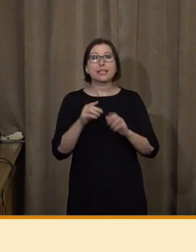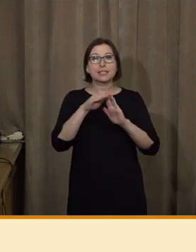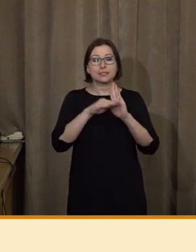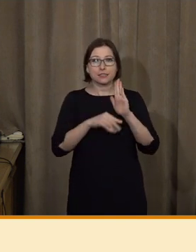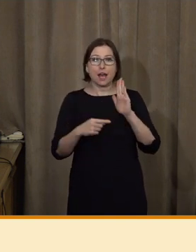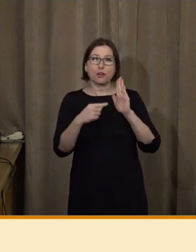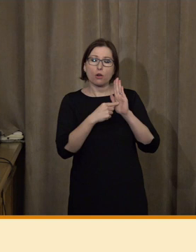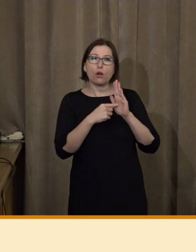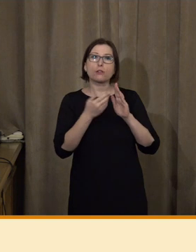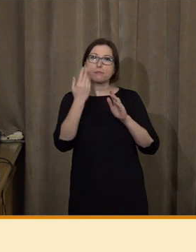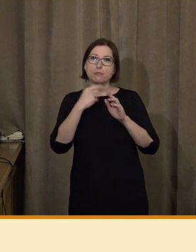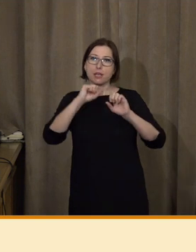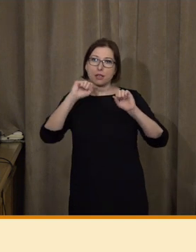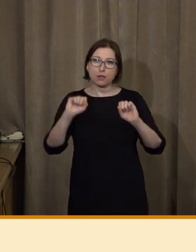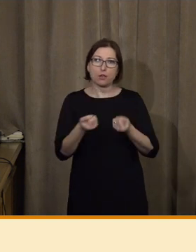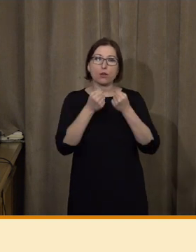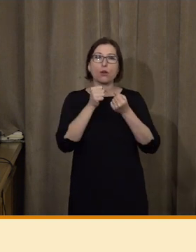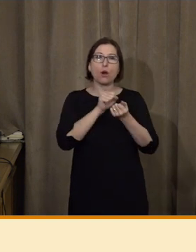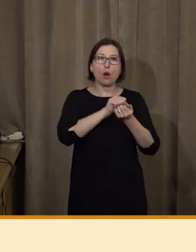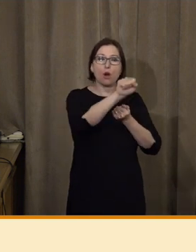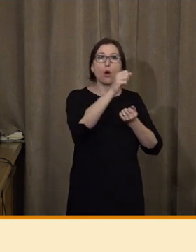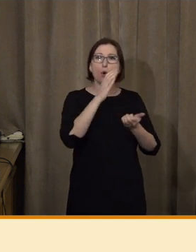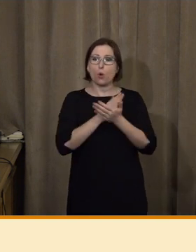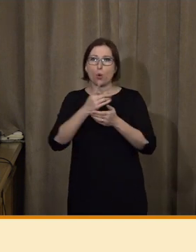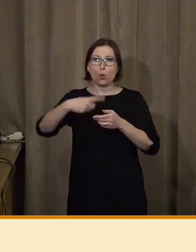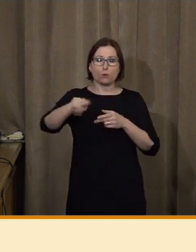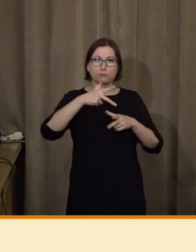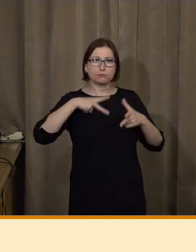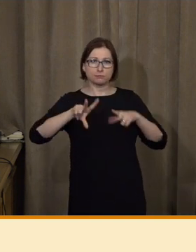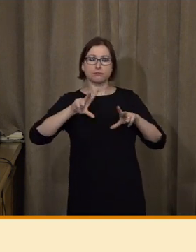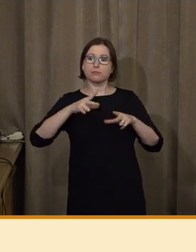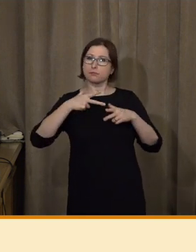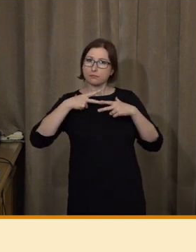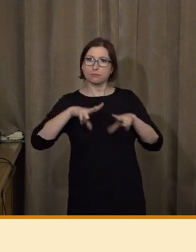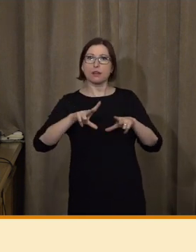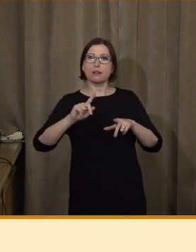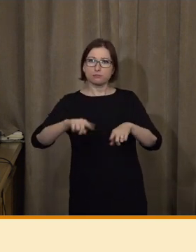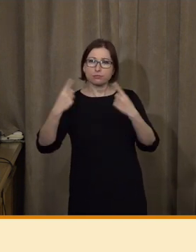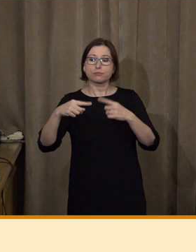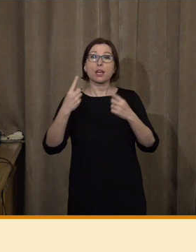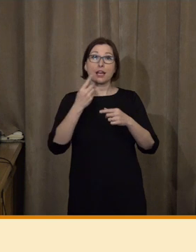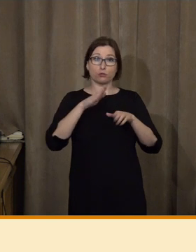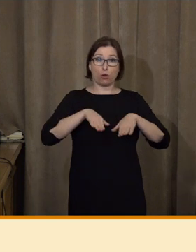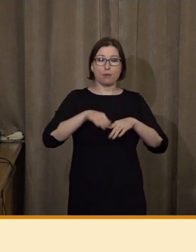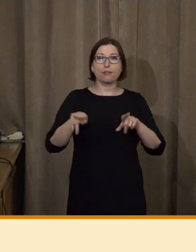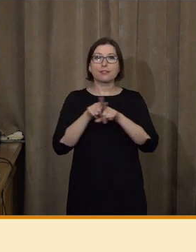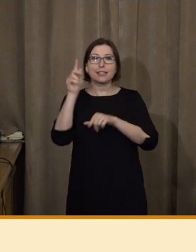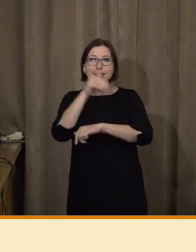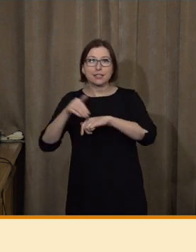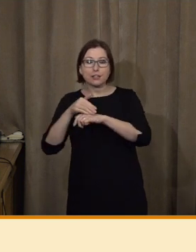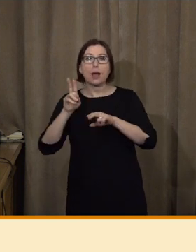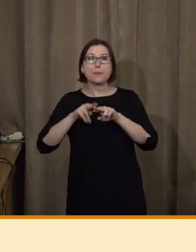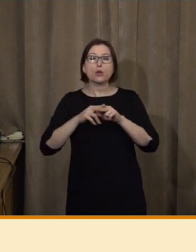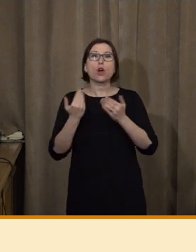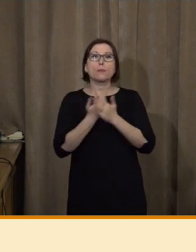has created a significant support, both from the domestic sphere and from the foreign sphere, and through many novel,